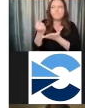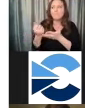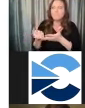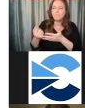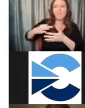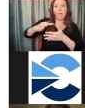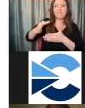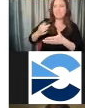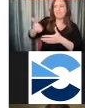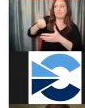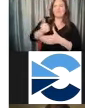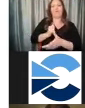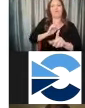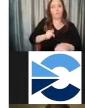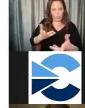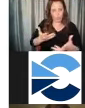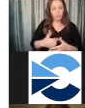enroll. But the question